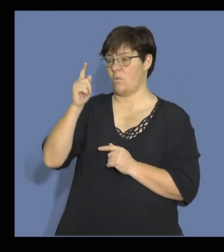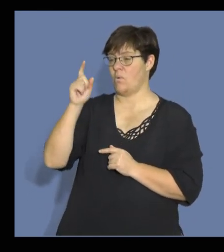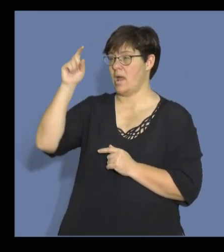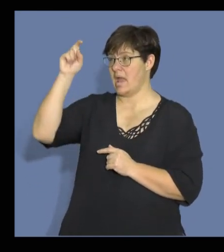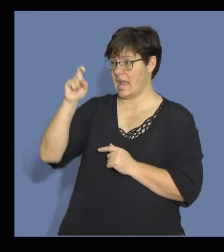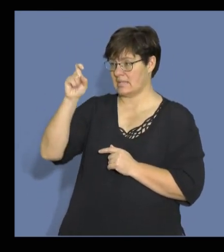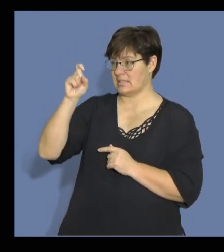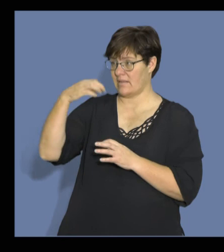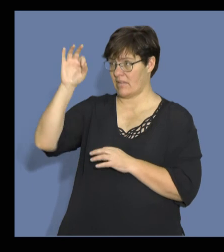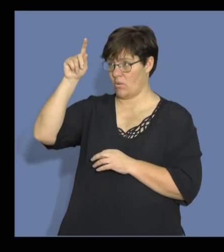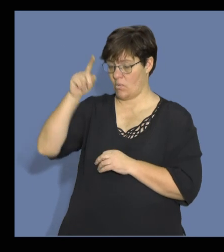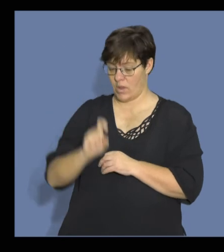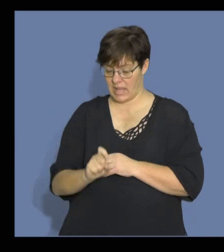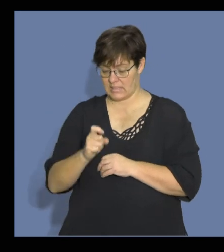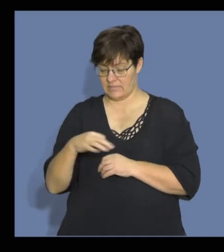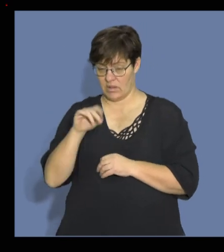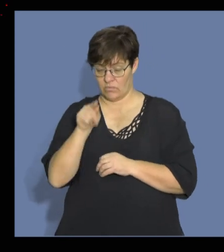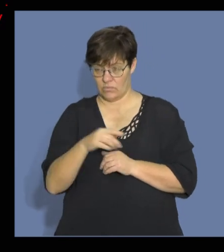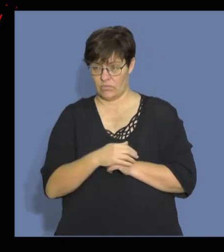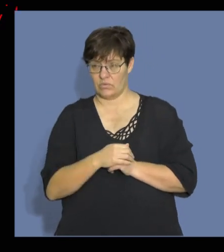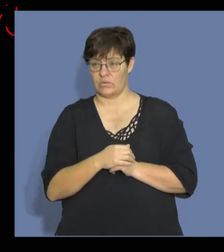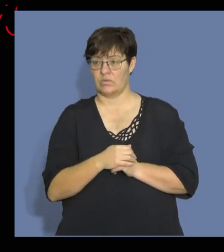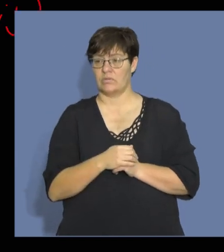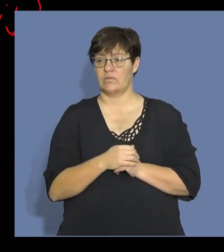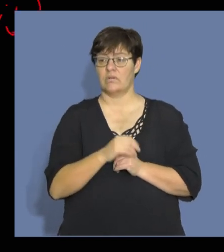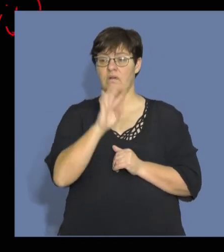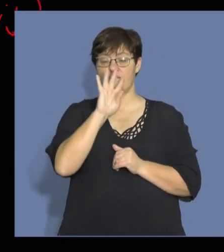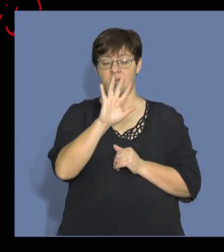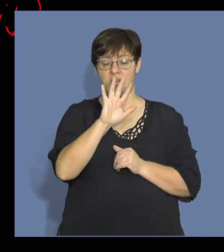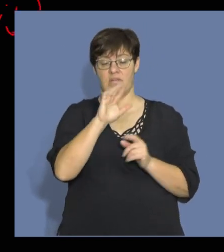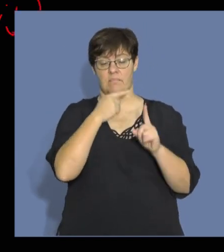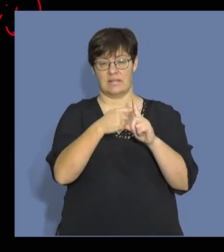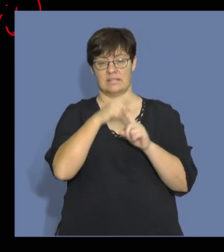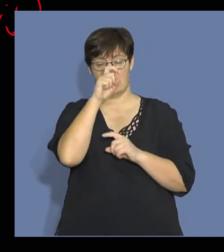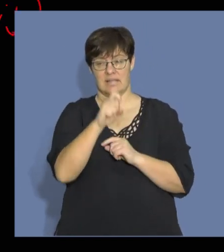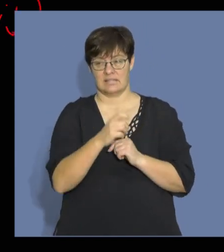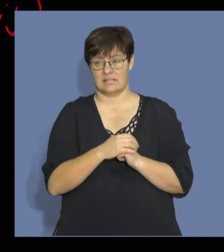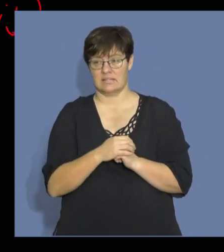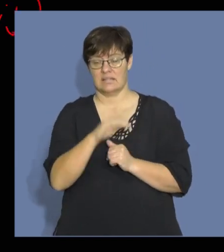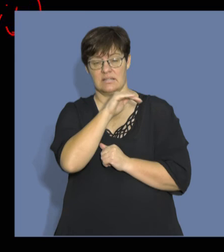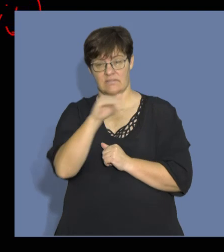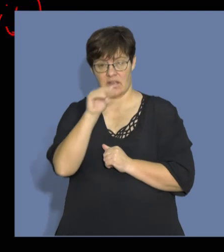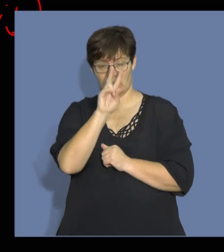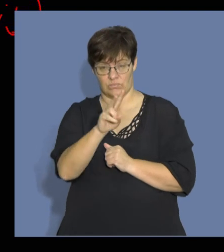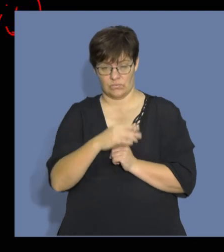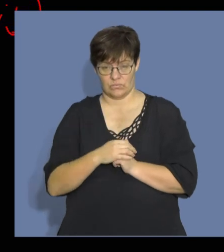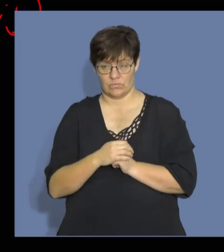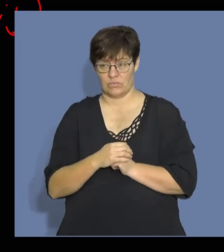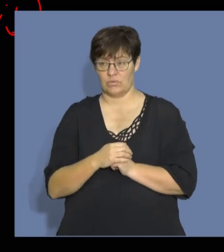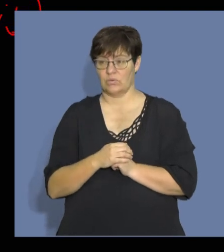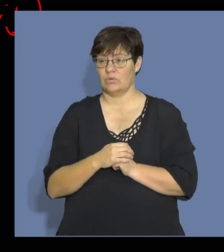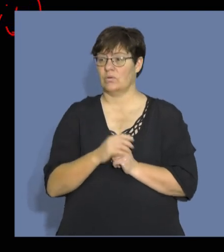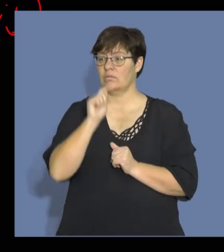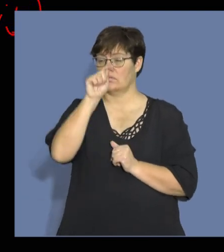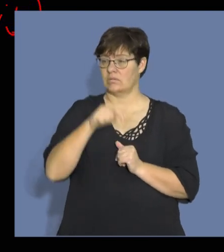to go the x value plus the x value. And so I'm going to go 5 plus x divided by